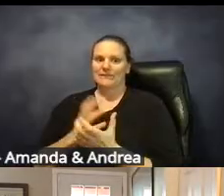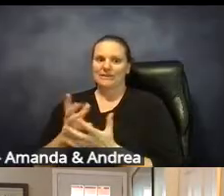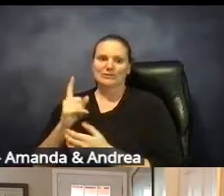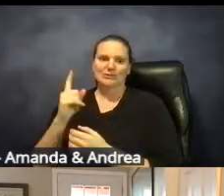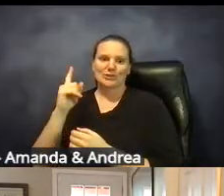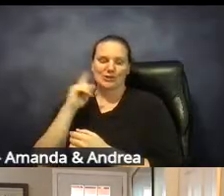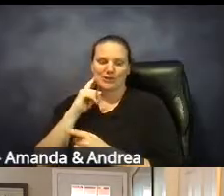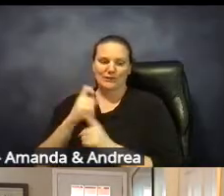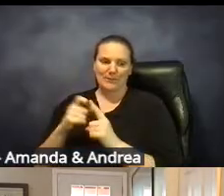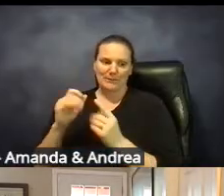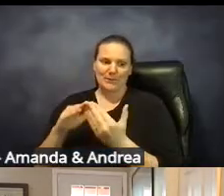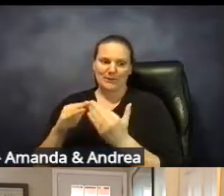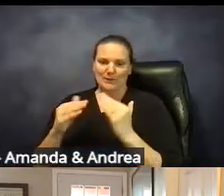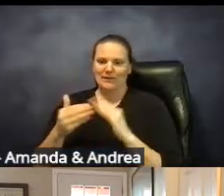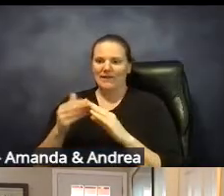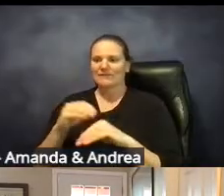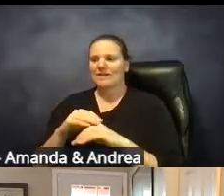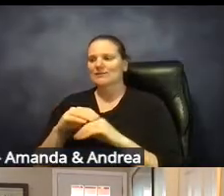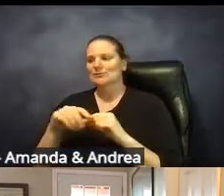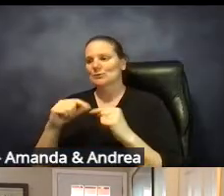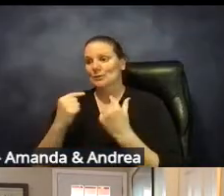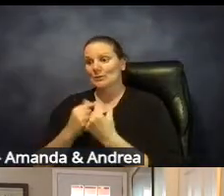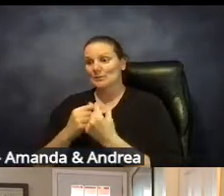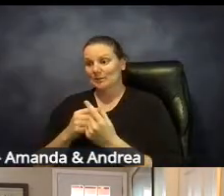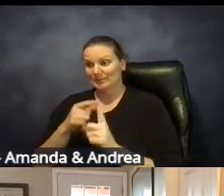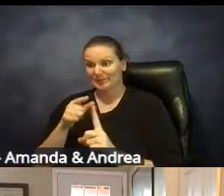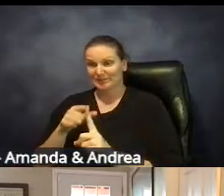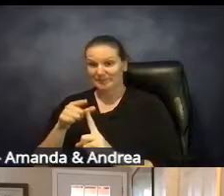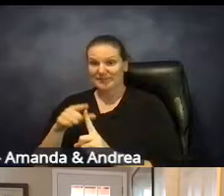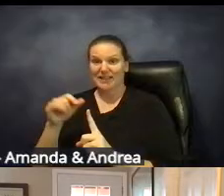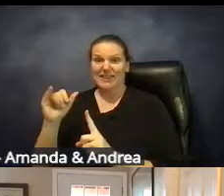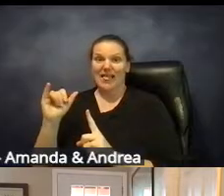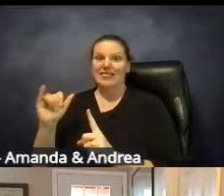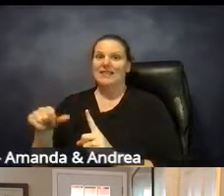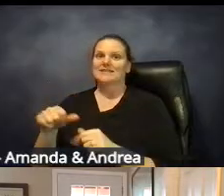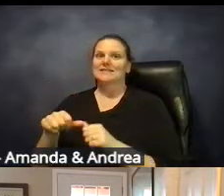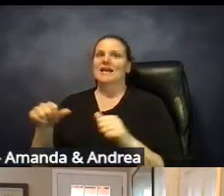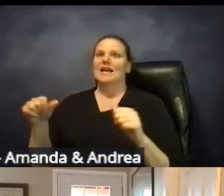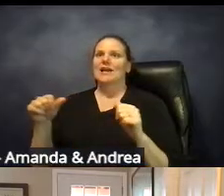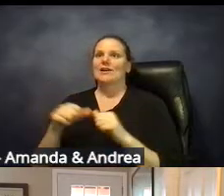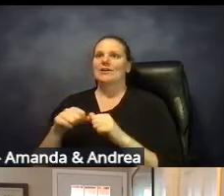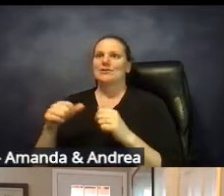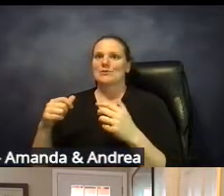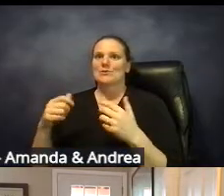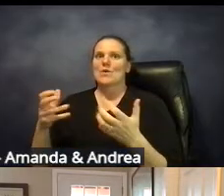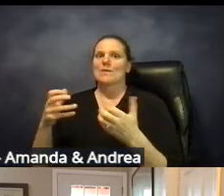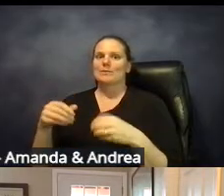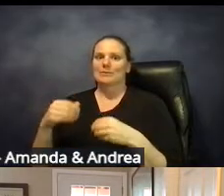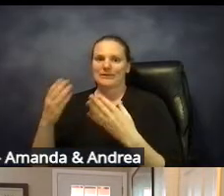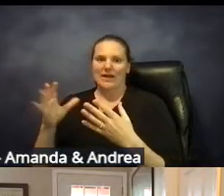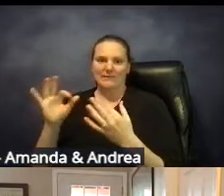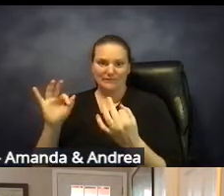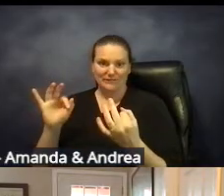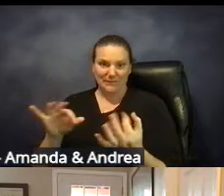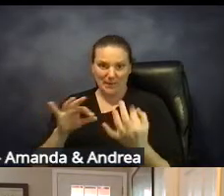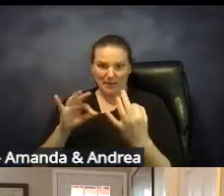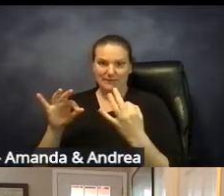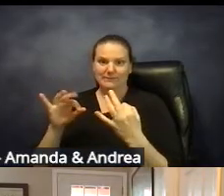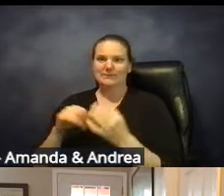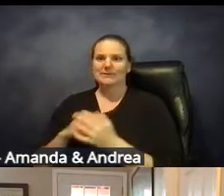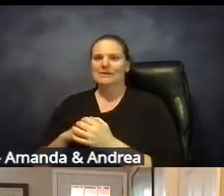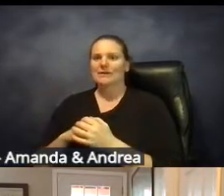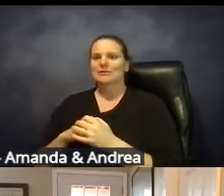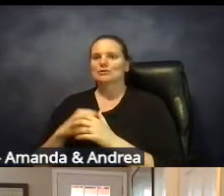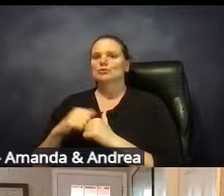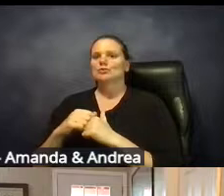from the community advisory group in particular that this is an area that you'd like to be able to provide some input. And so